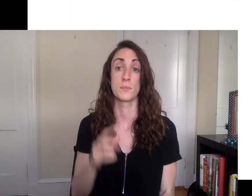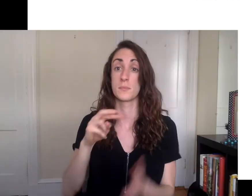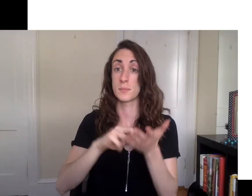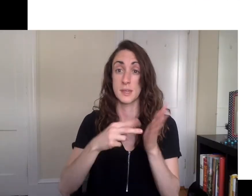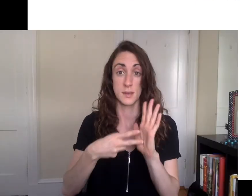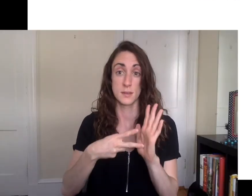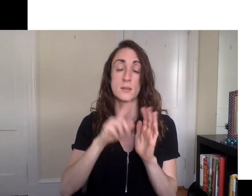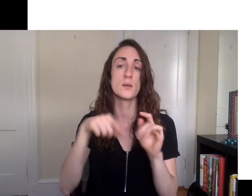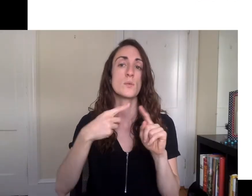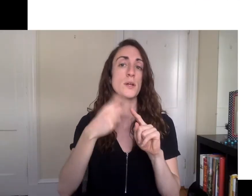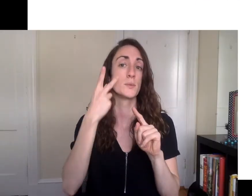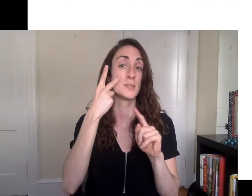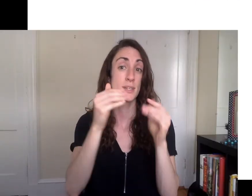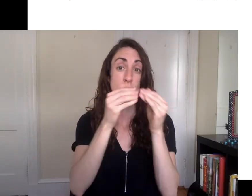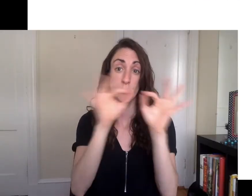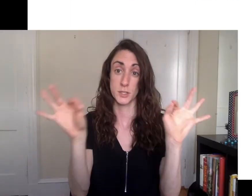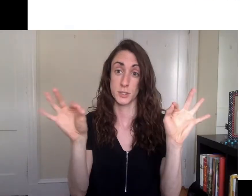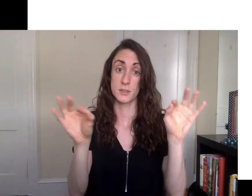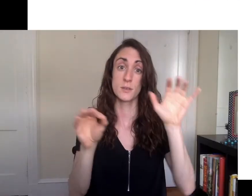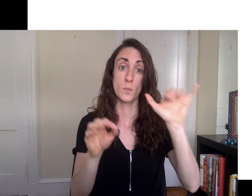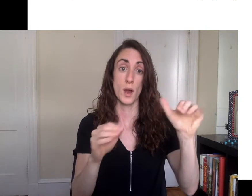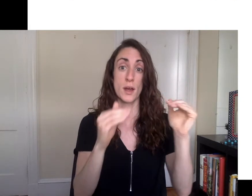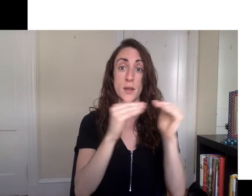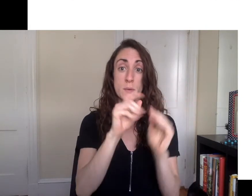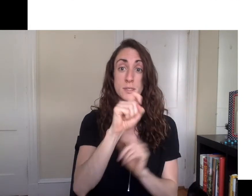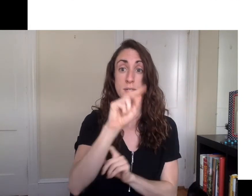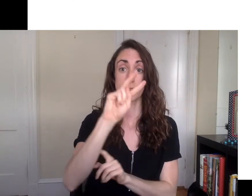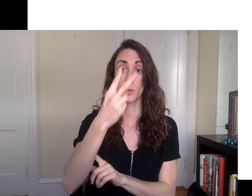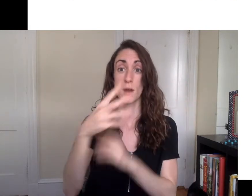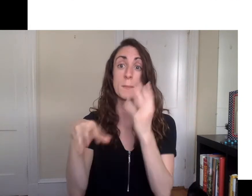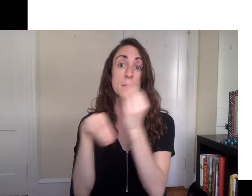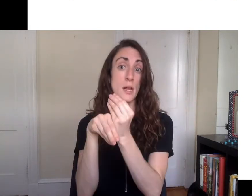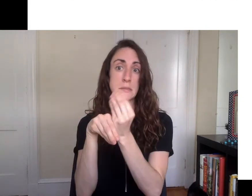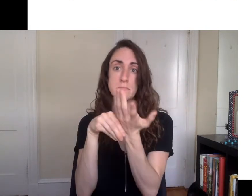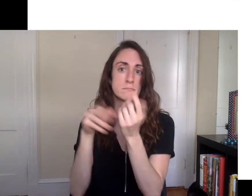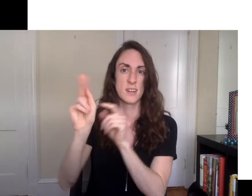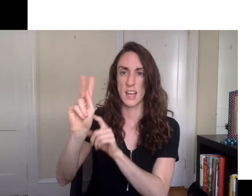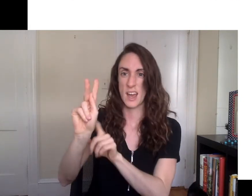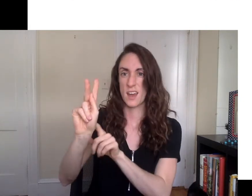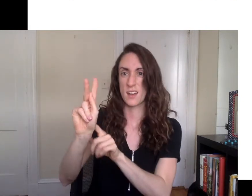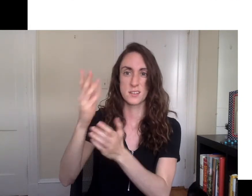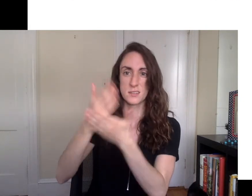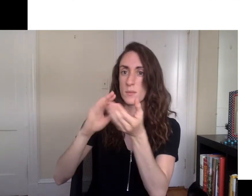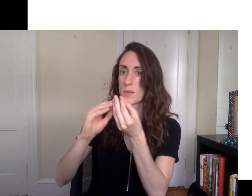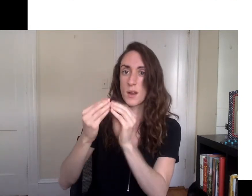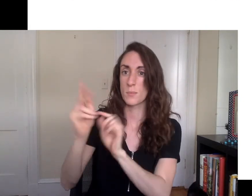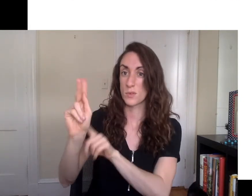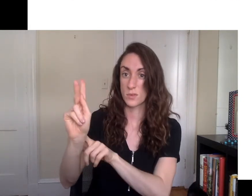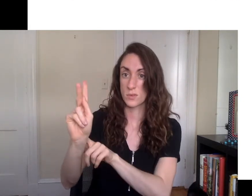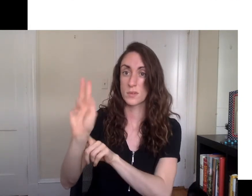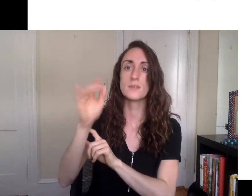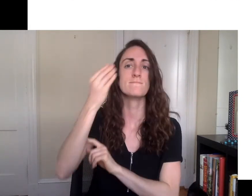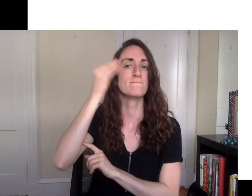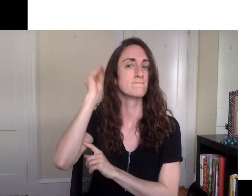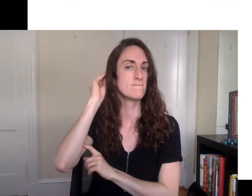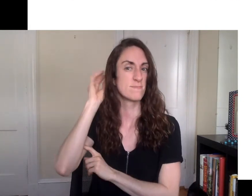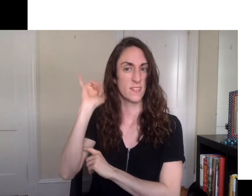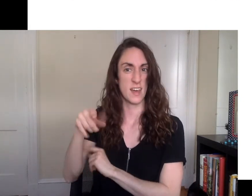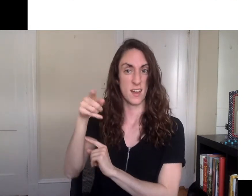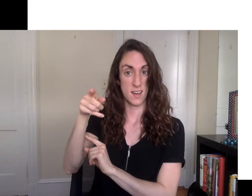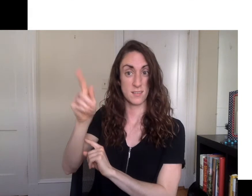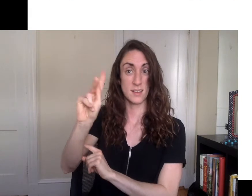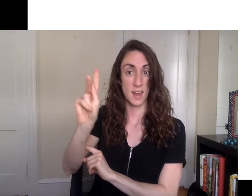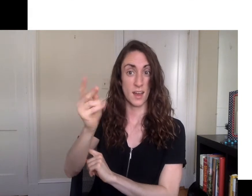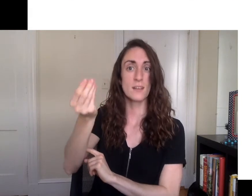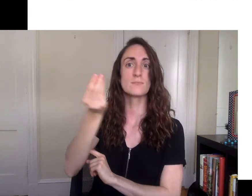So when you see an equation in the form y equals x squared plus k, some number k, that number k tells you how